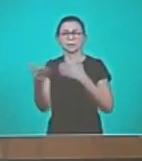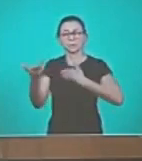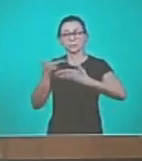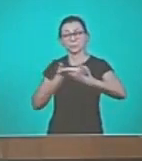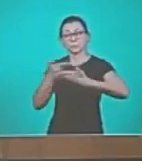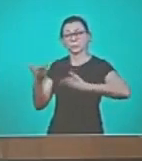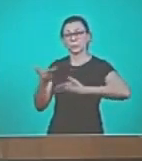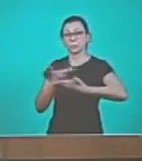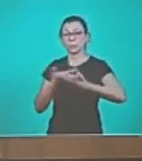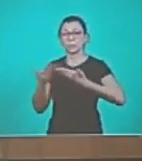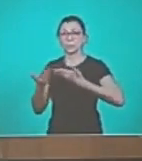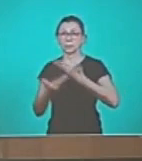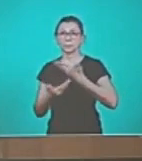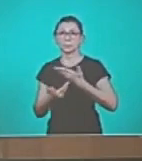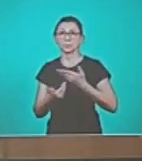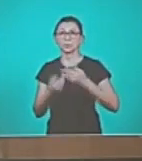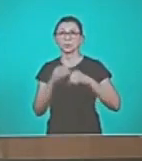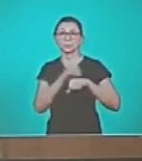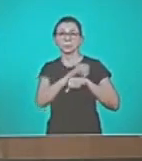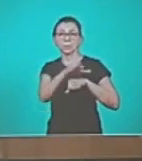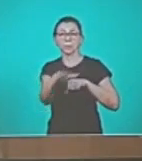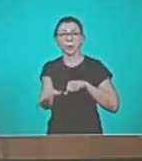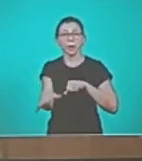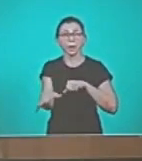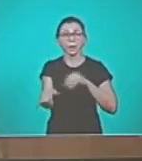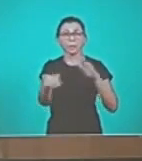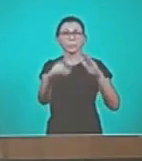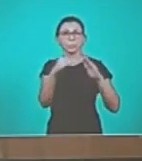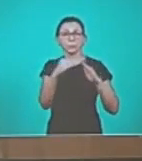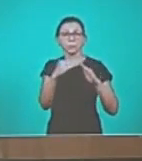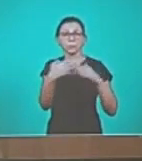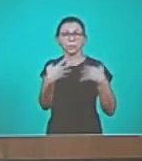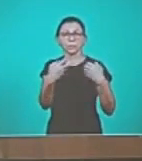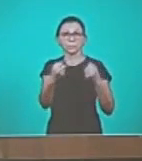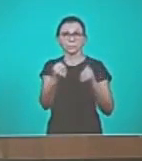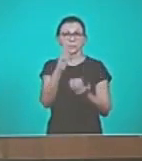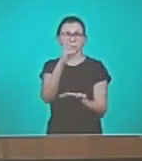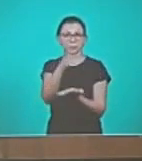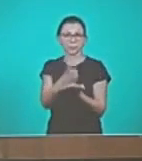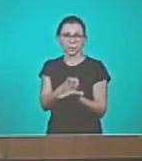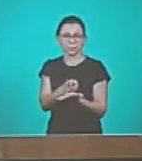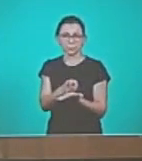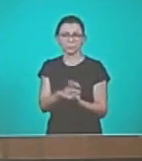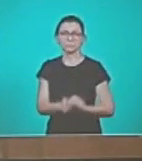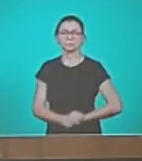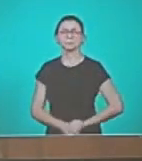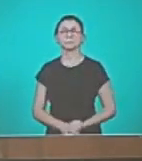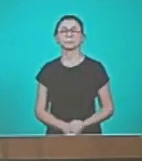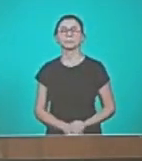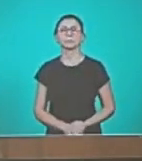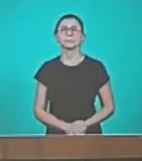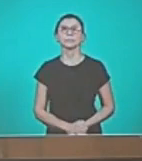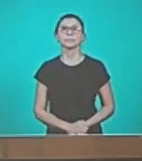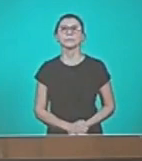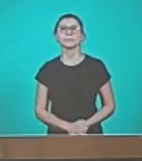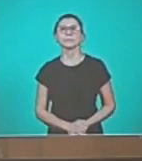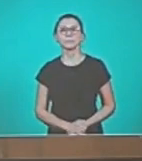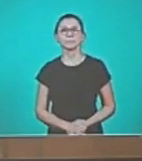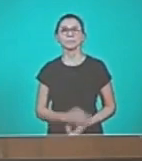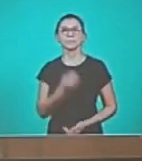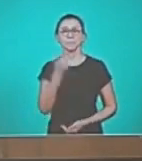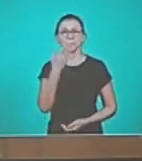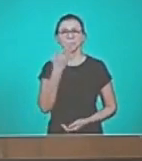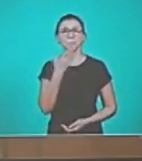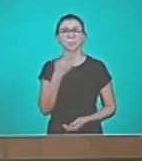So we feed and then receive the results. So here we are living off of the results.